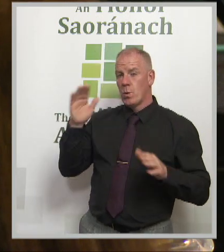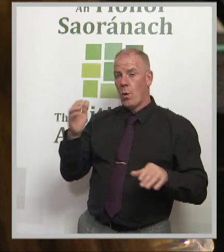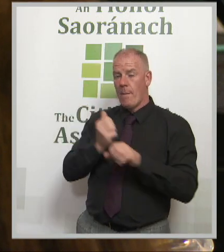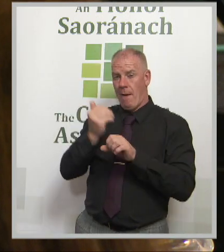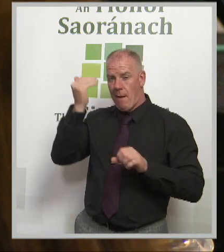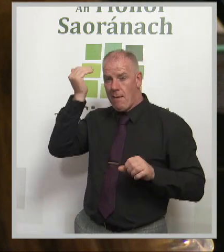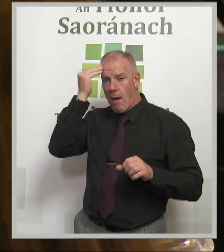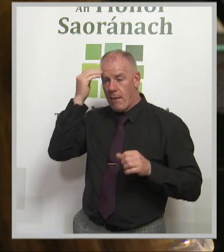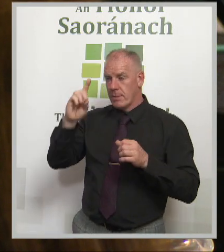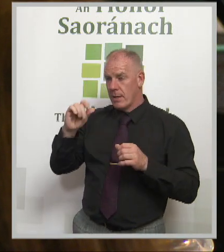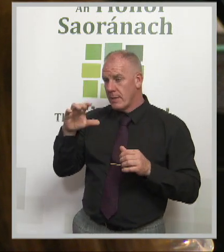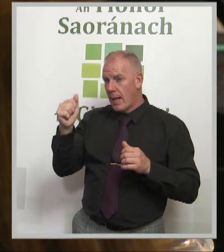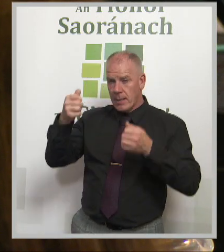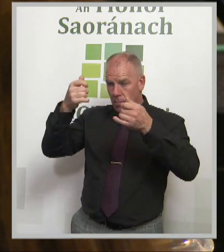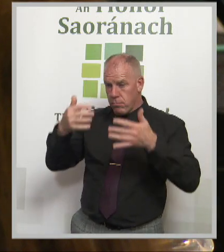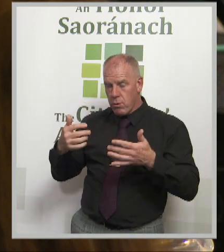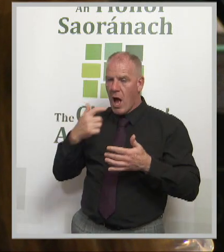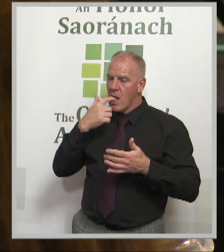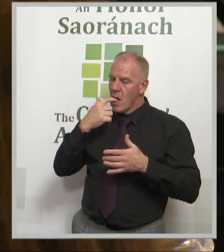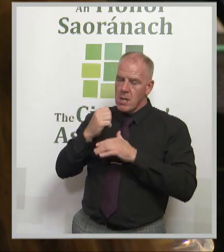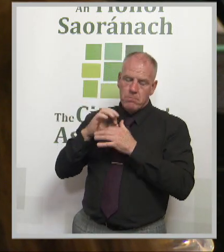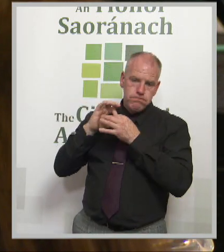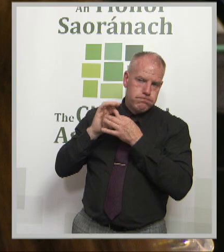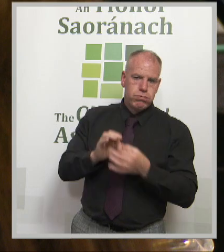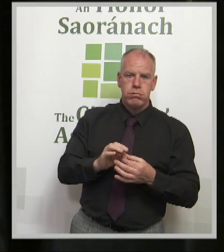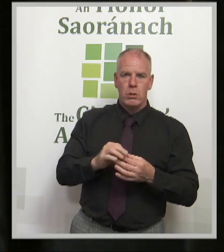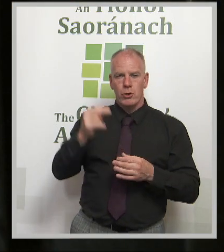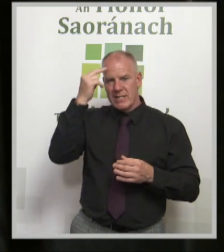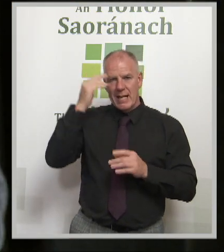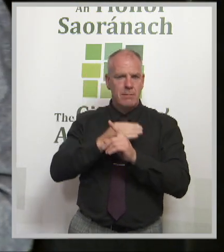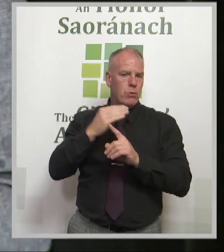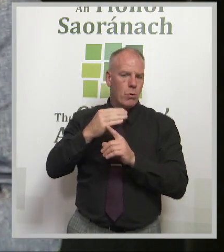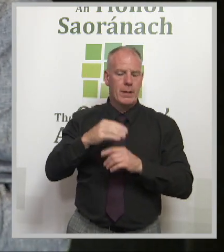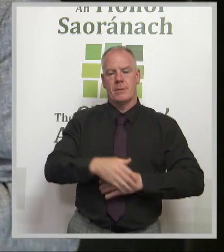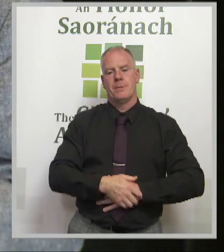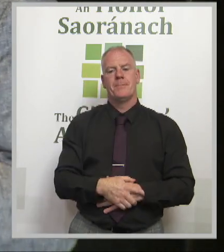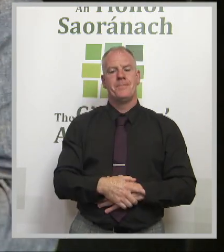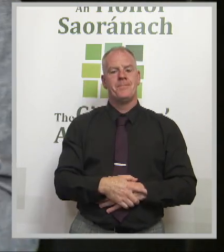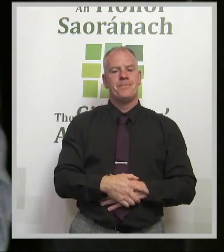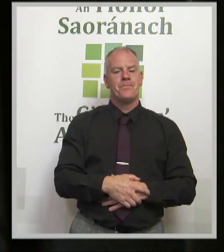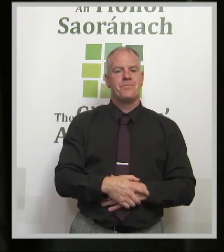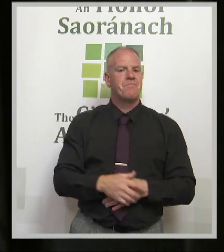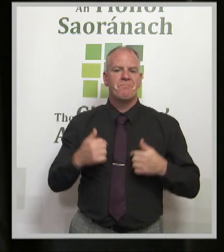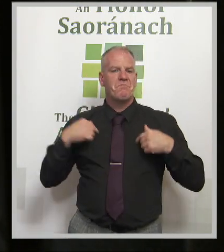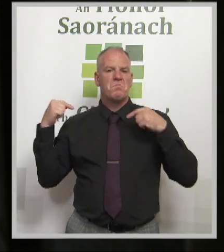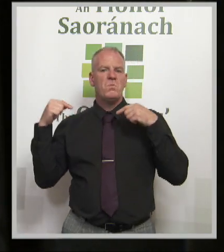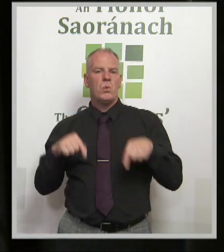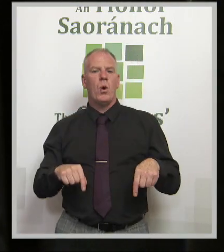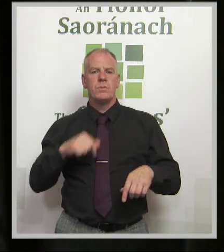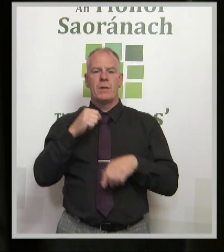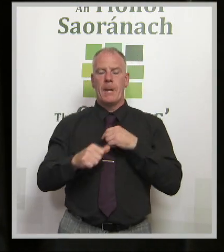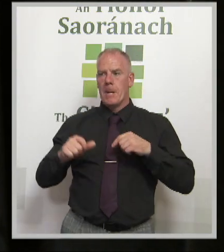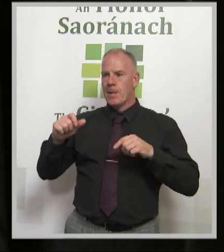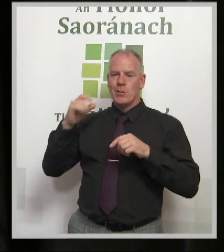knowledge, the data requirements, they are fundamental to assessing progress. Now, I didn't come here today to name